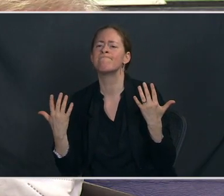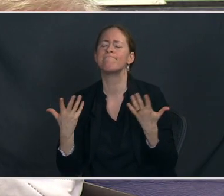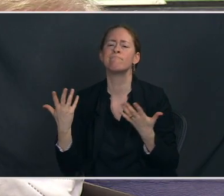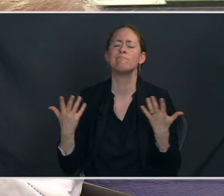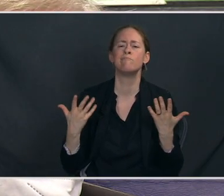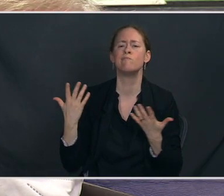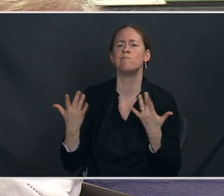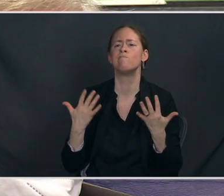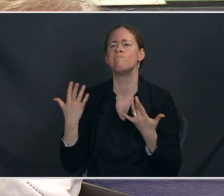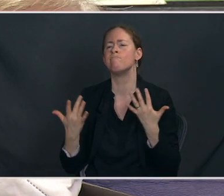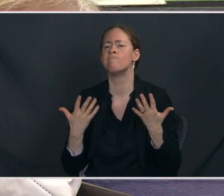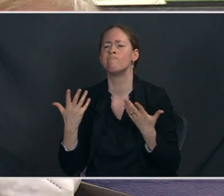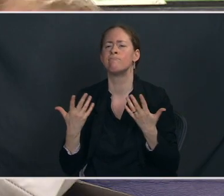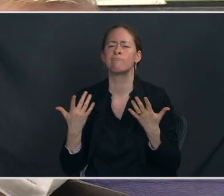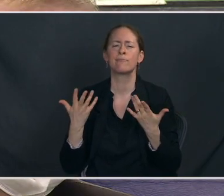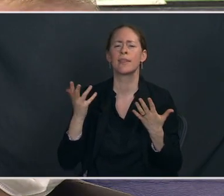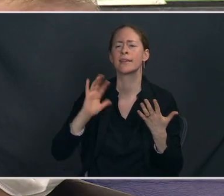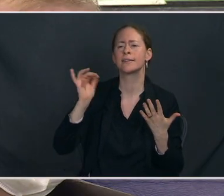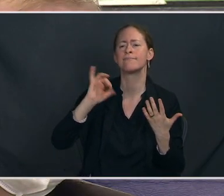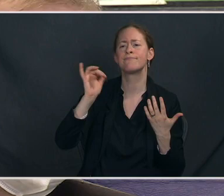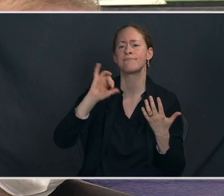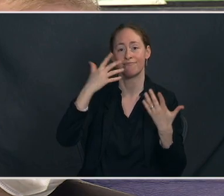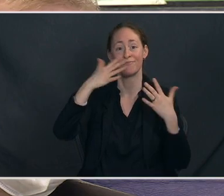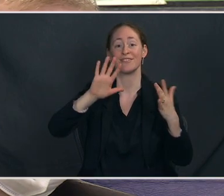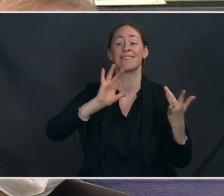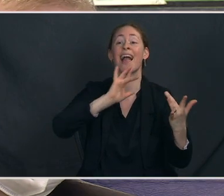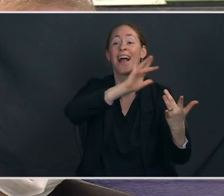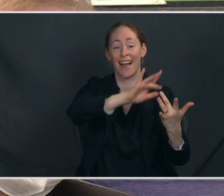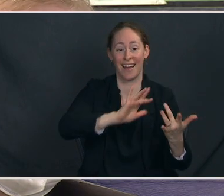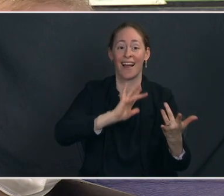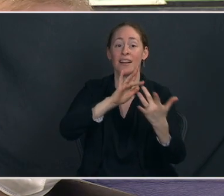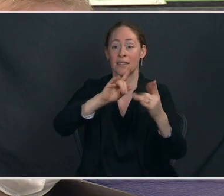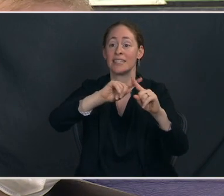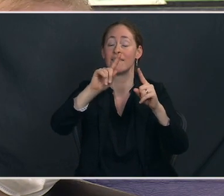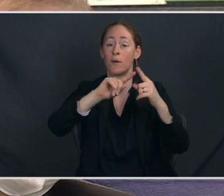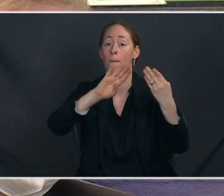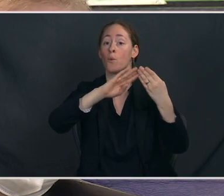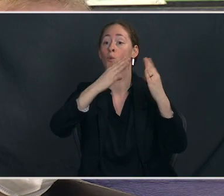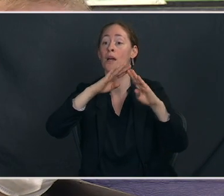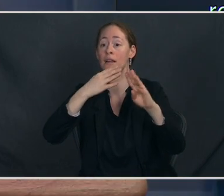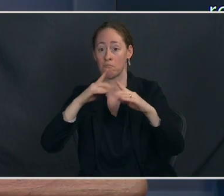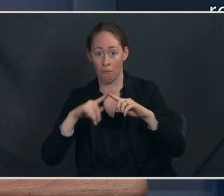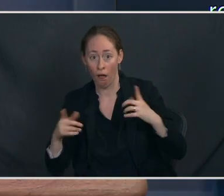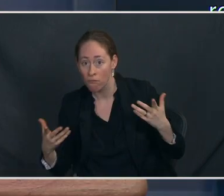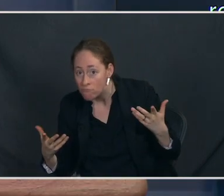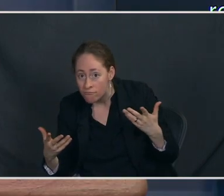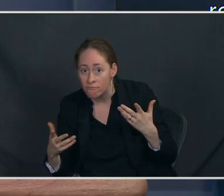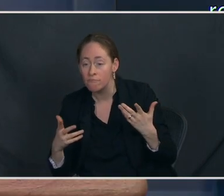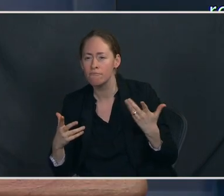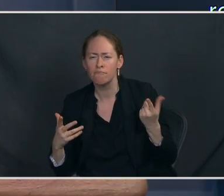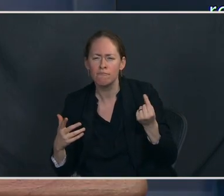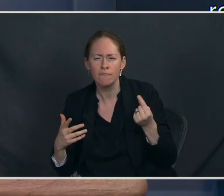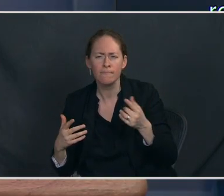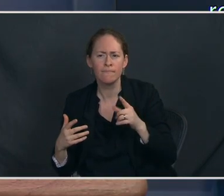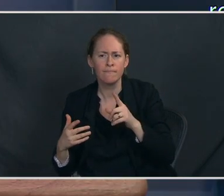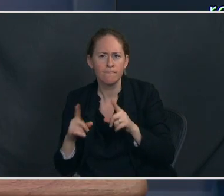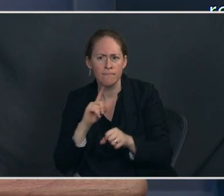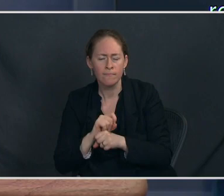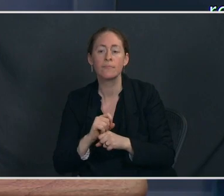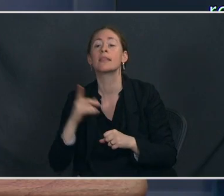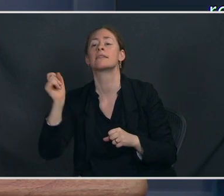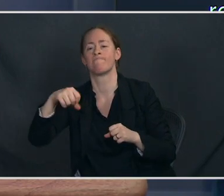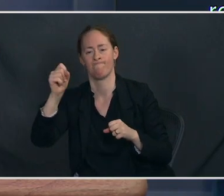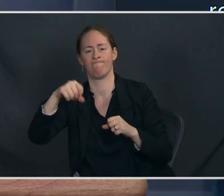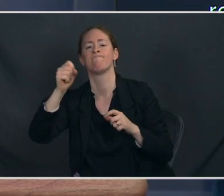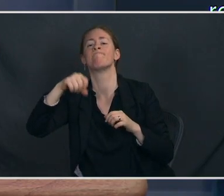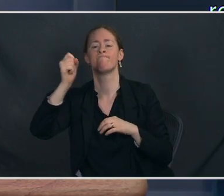mobile outreach to those communities in terms of vaccines, when might we see that? Yes, absolutely. That will be part of it, but also